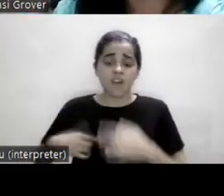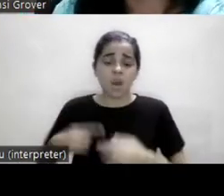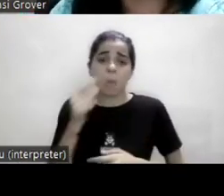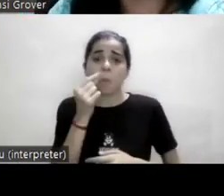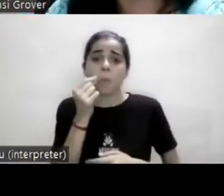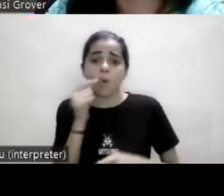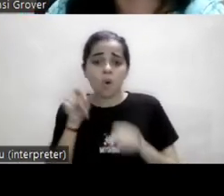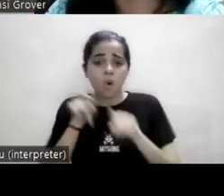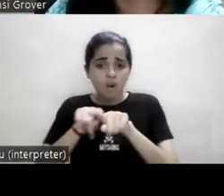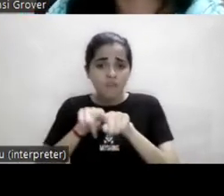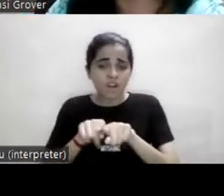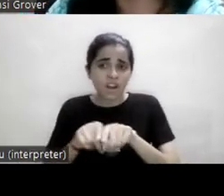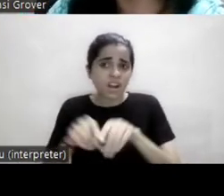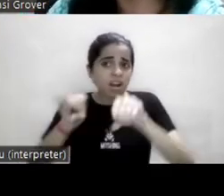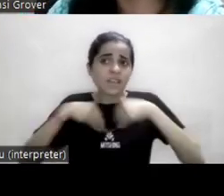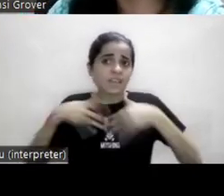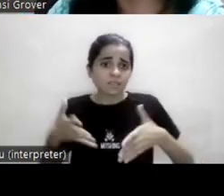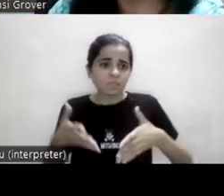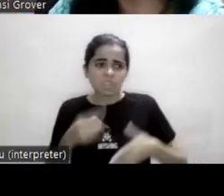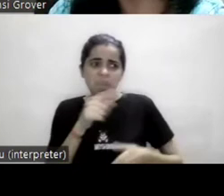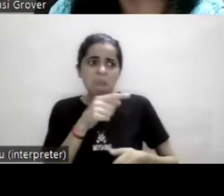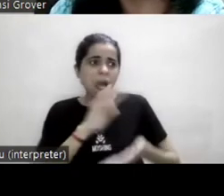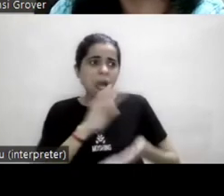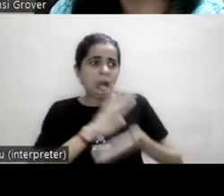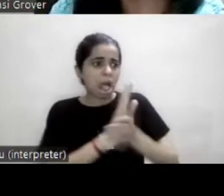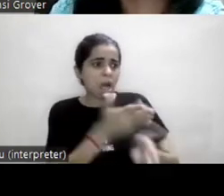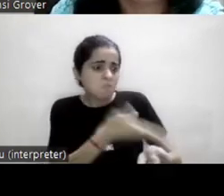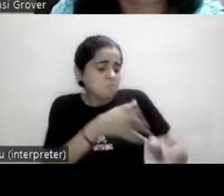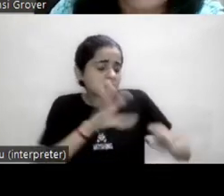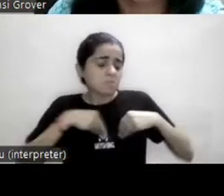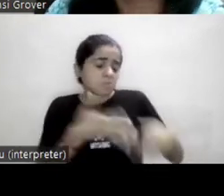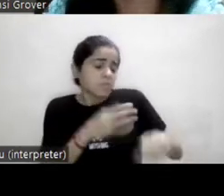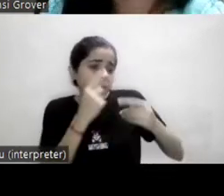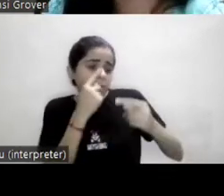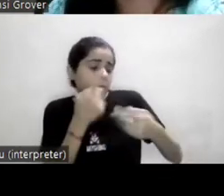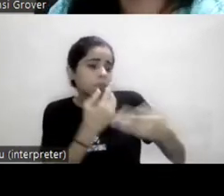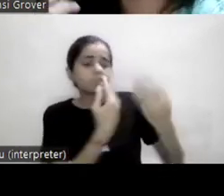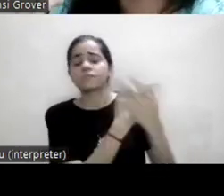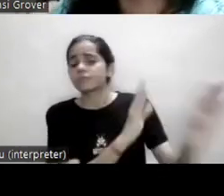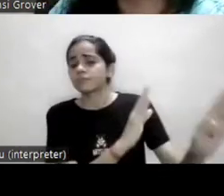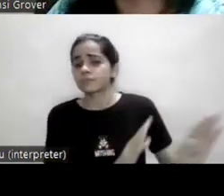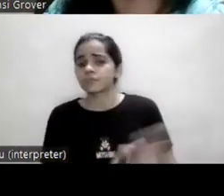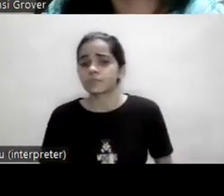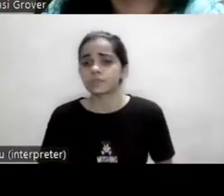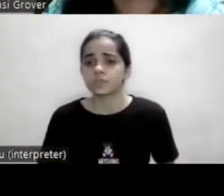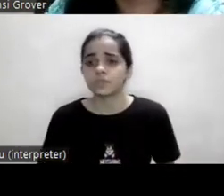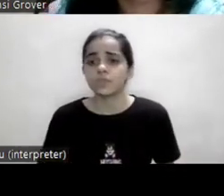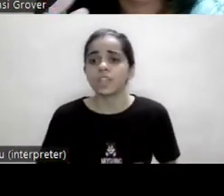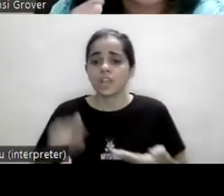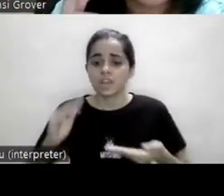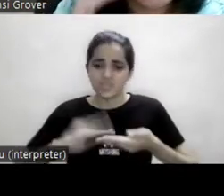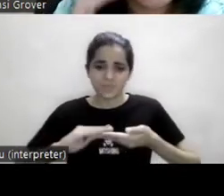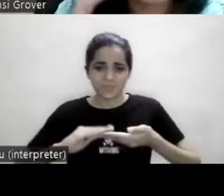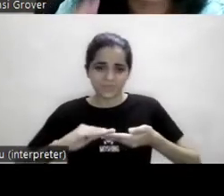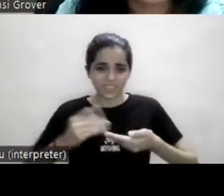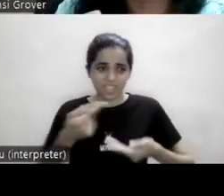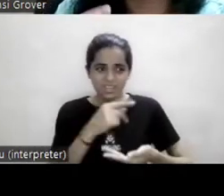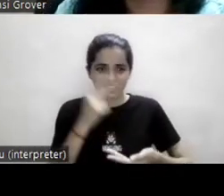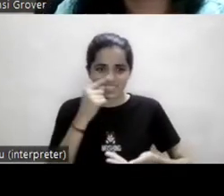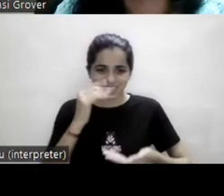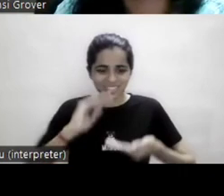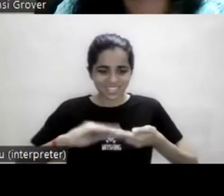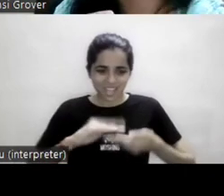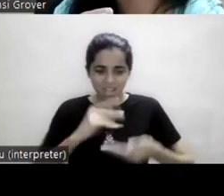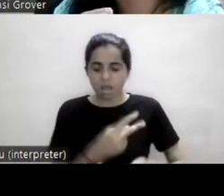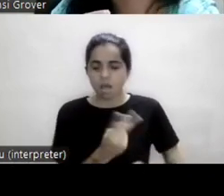starts hallucinating. She starts hallucinating that she's married and she has two kids. So there are scenes